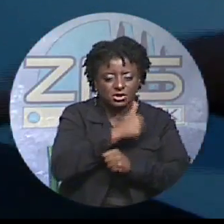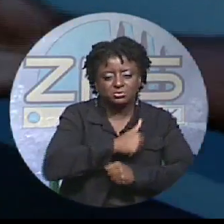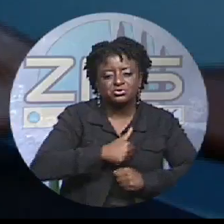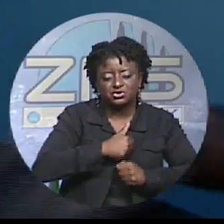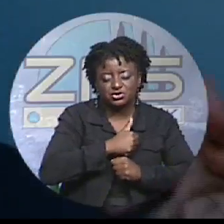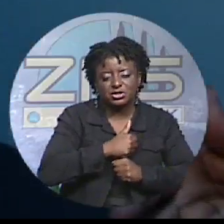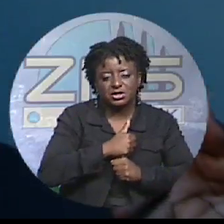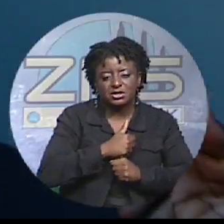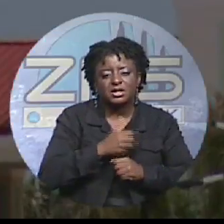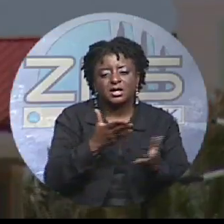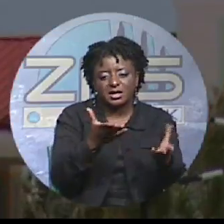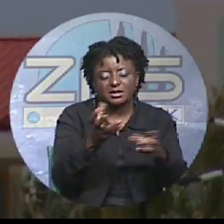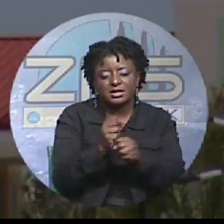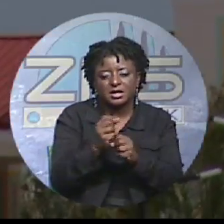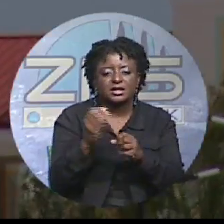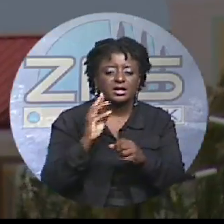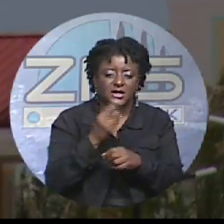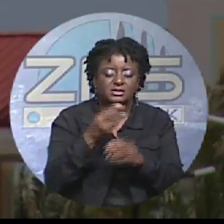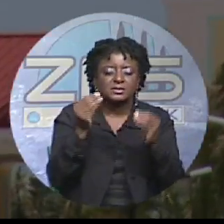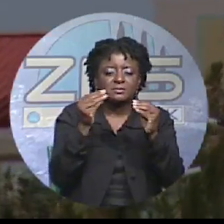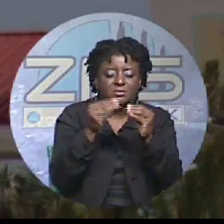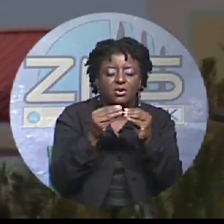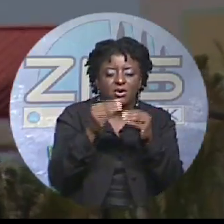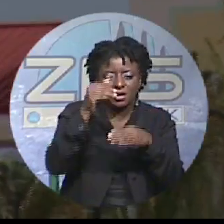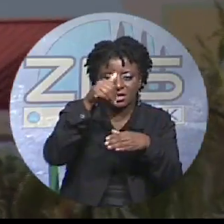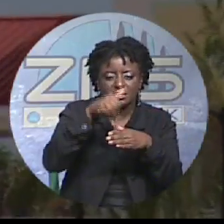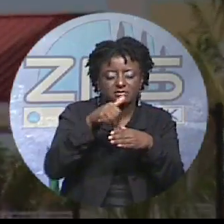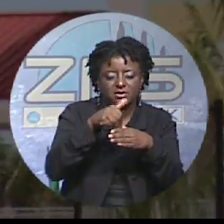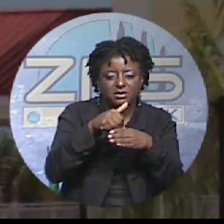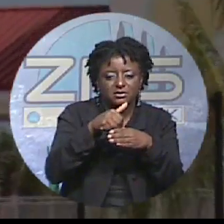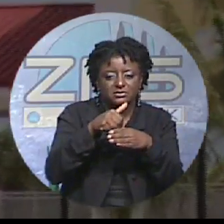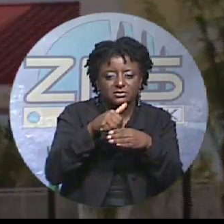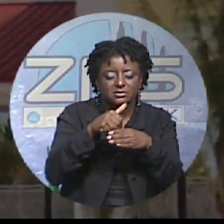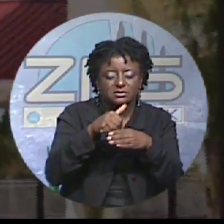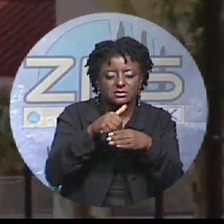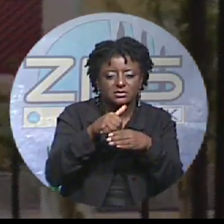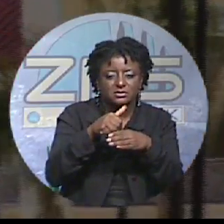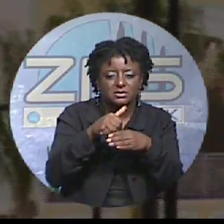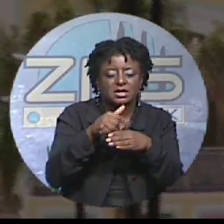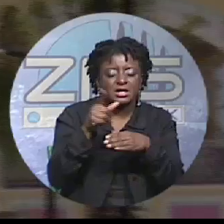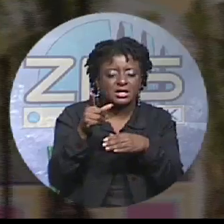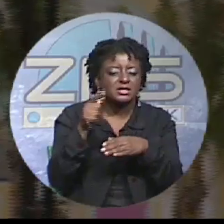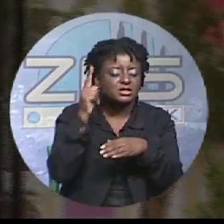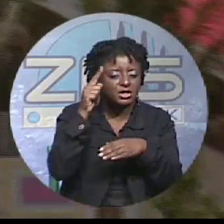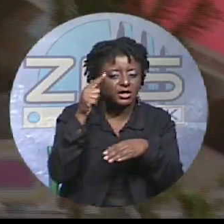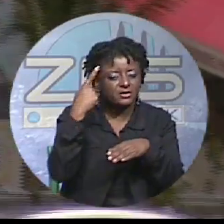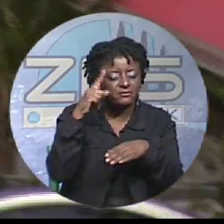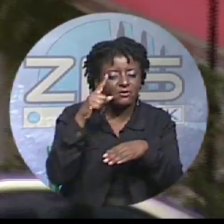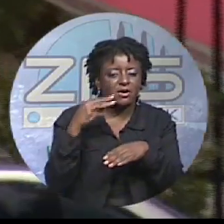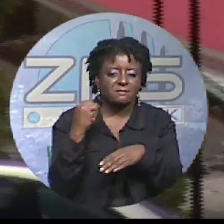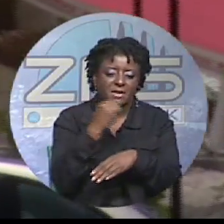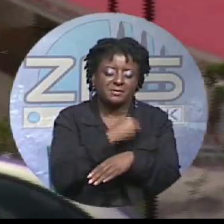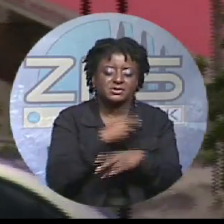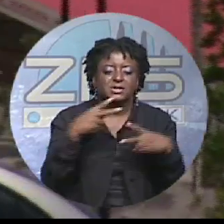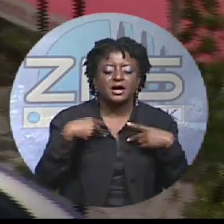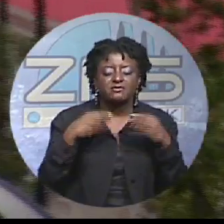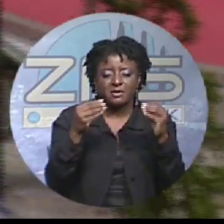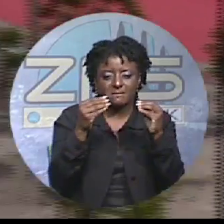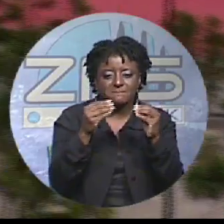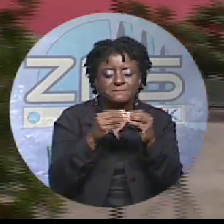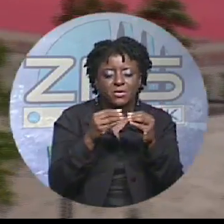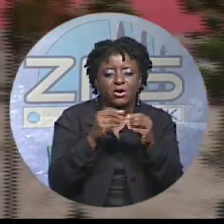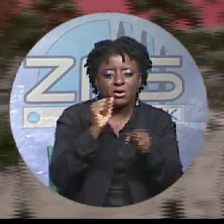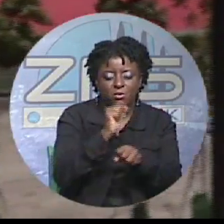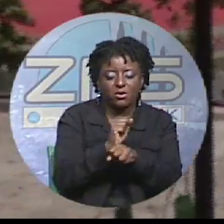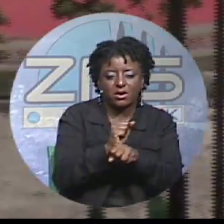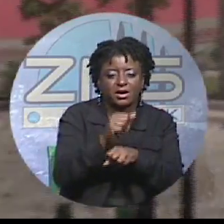get us more involved in it. Moving forward, Sands is looking for the BCA's membership to have more involvement in developments around